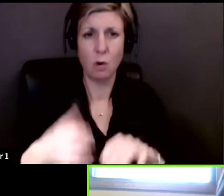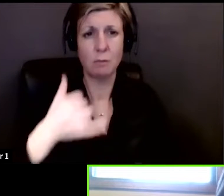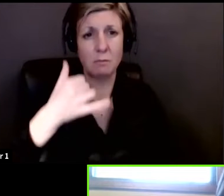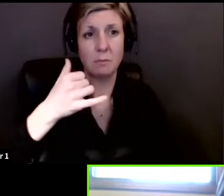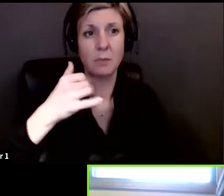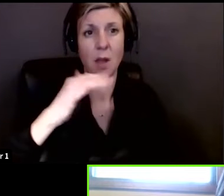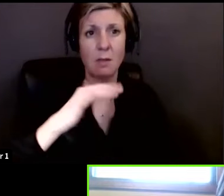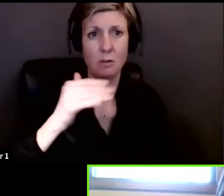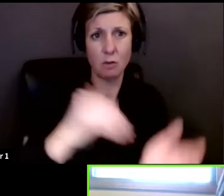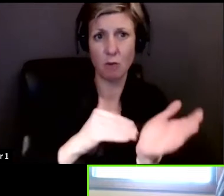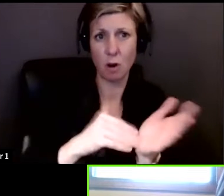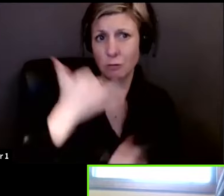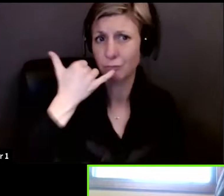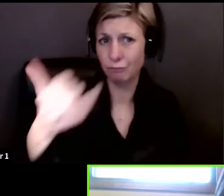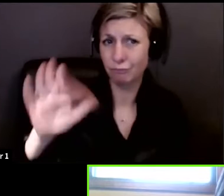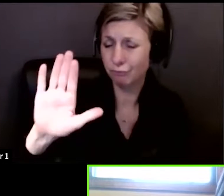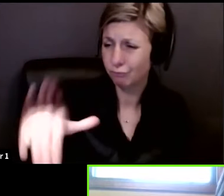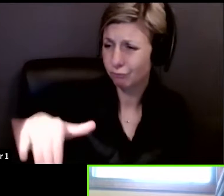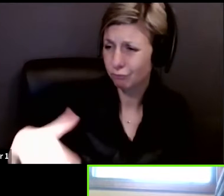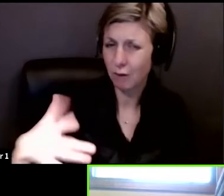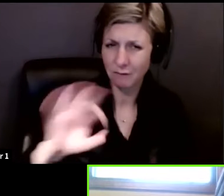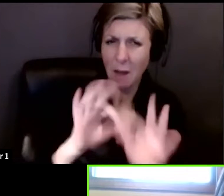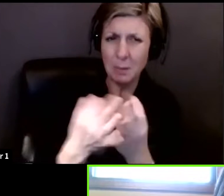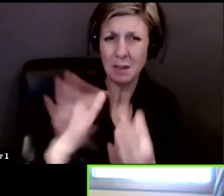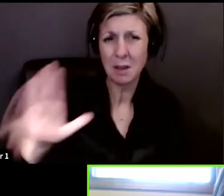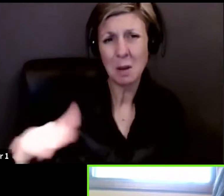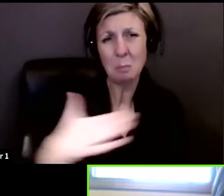said, "Can you please get her to stop speaking Cantonese?"